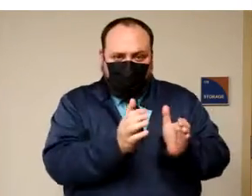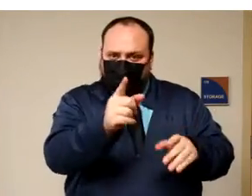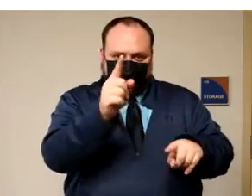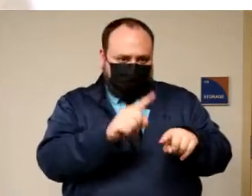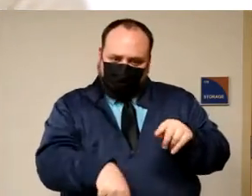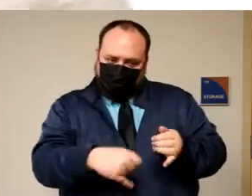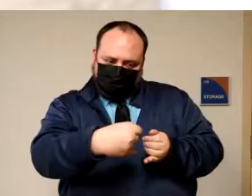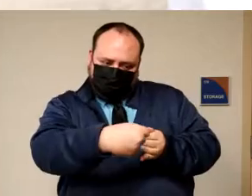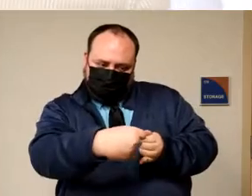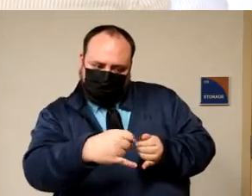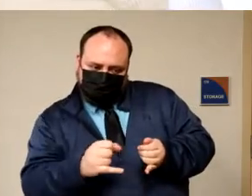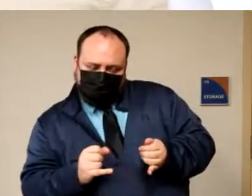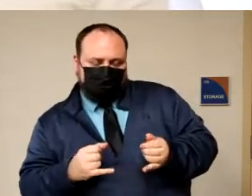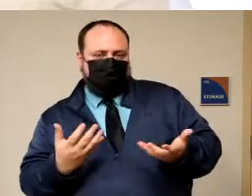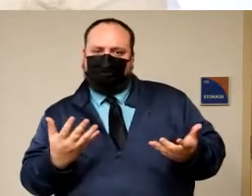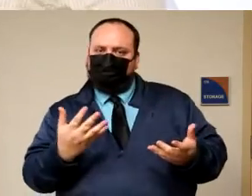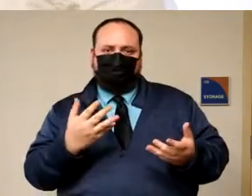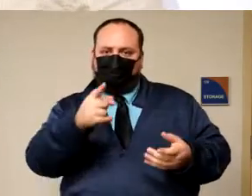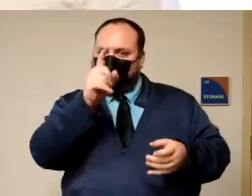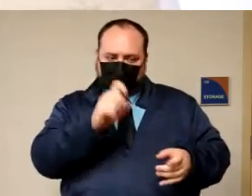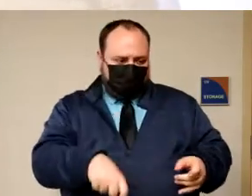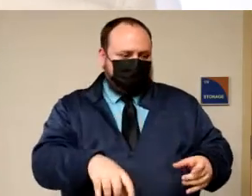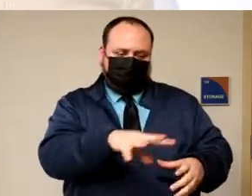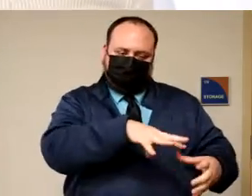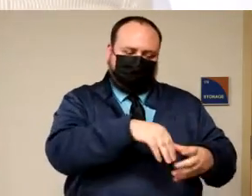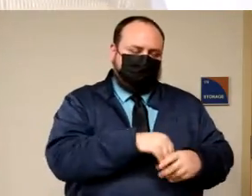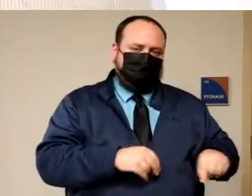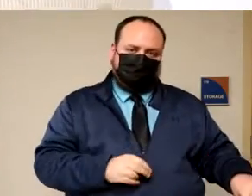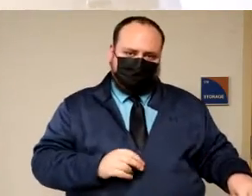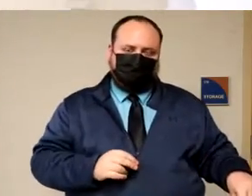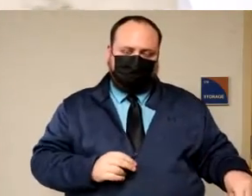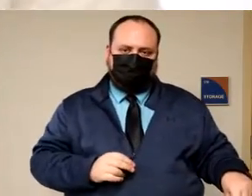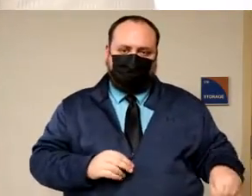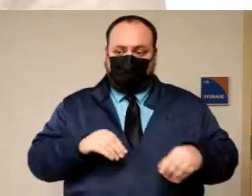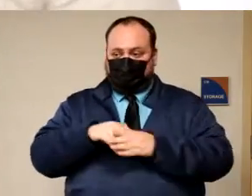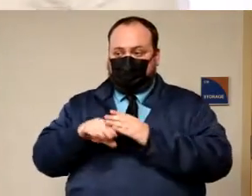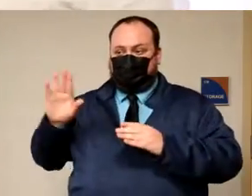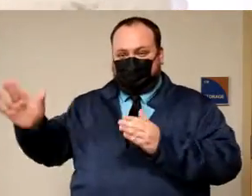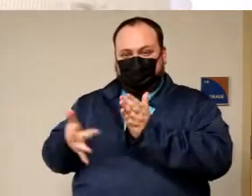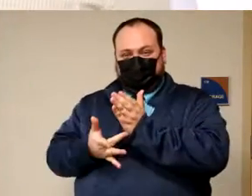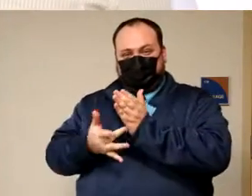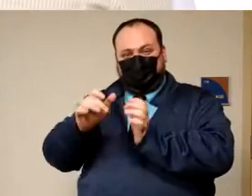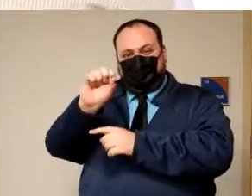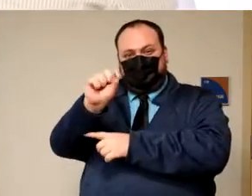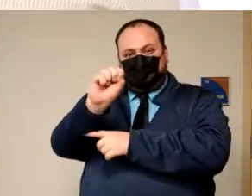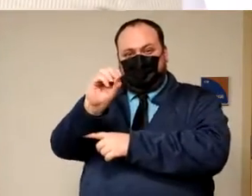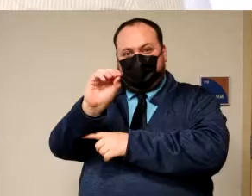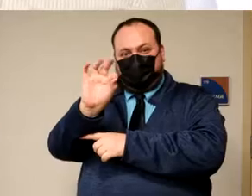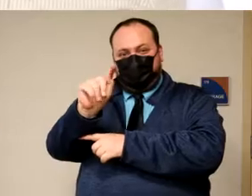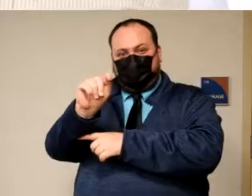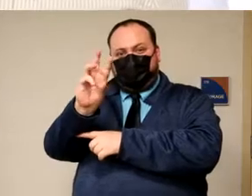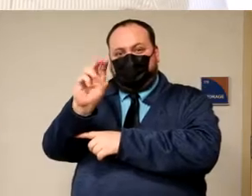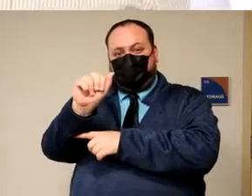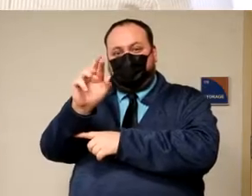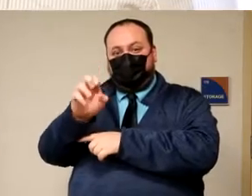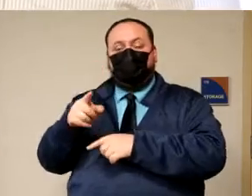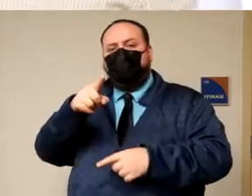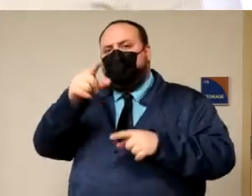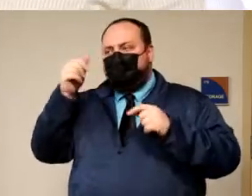map out of them. But yeah, in the software where we can do stuff like this and zoom in,